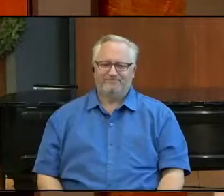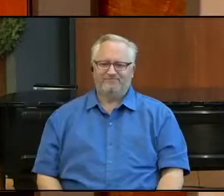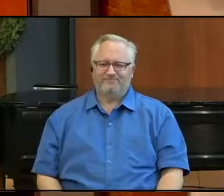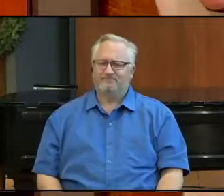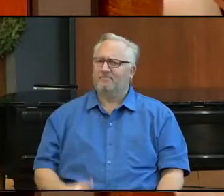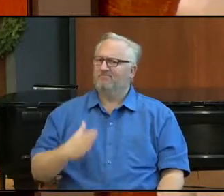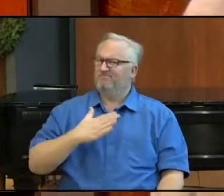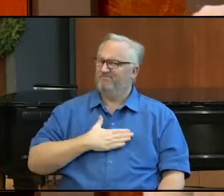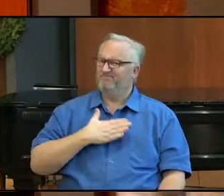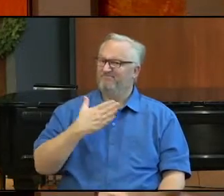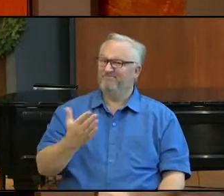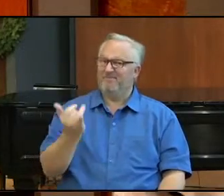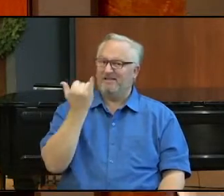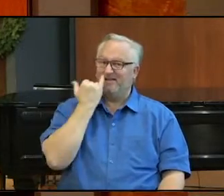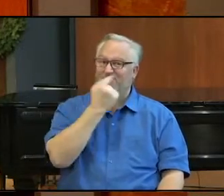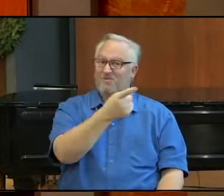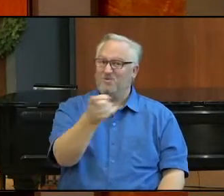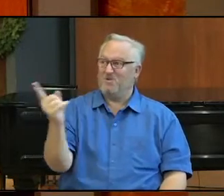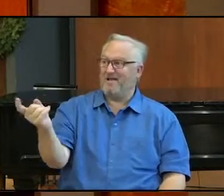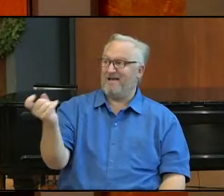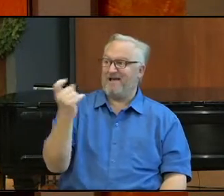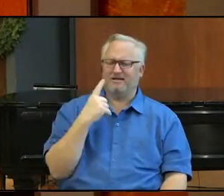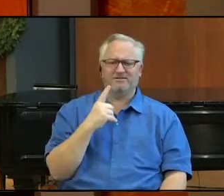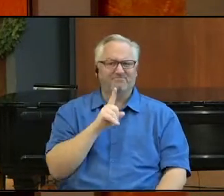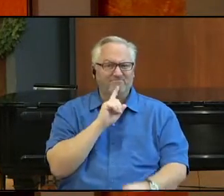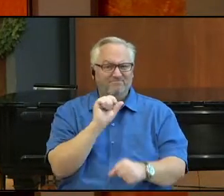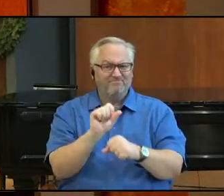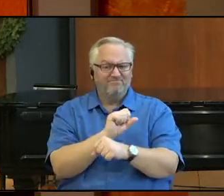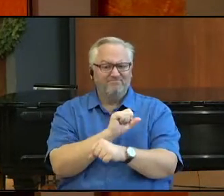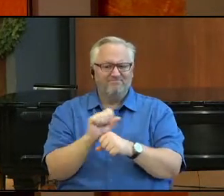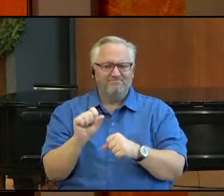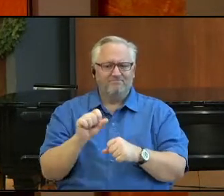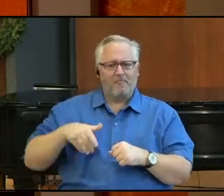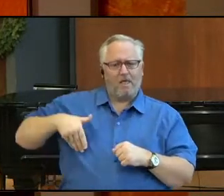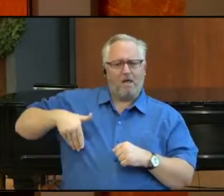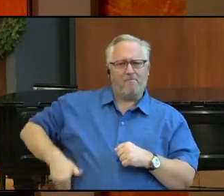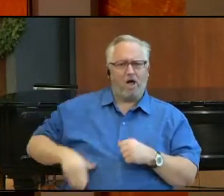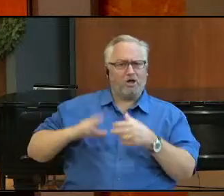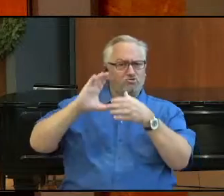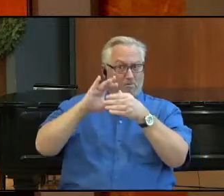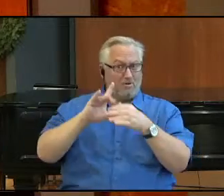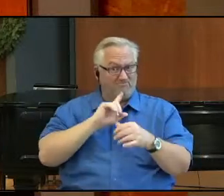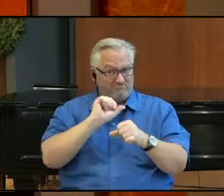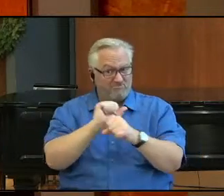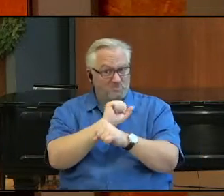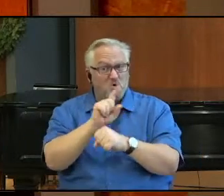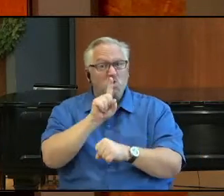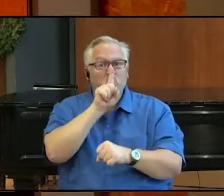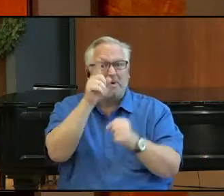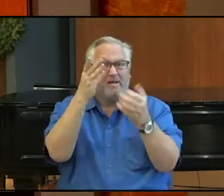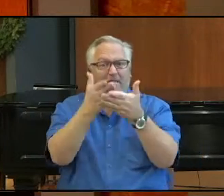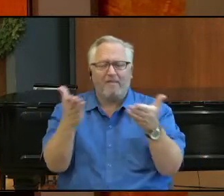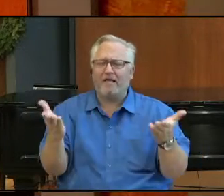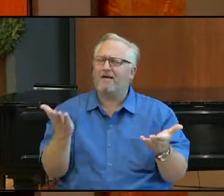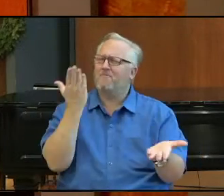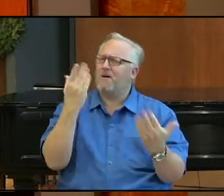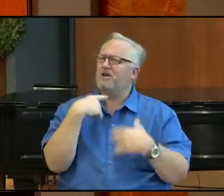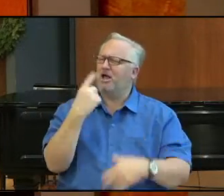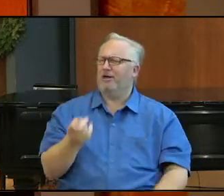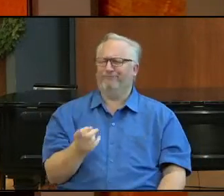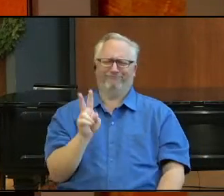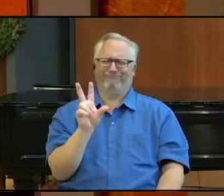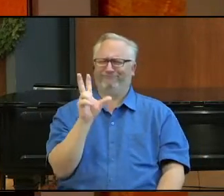I must admit, had you asked me, is there such a thing as a pocket trumpet? I probably would have said